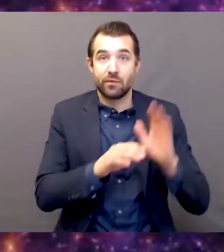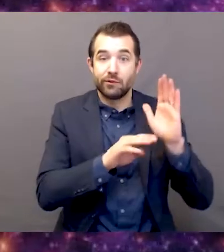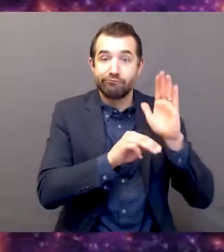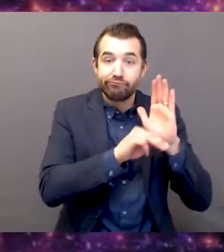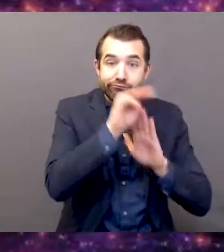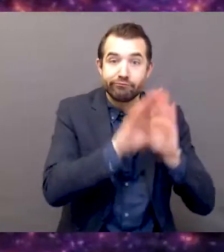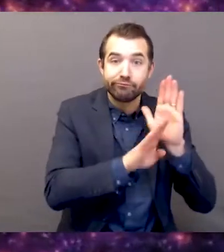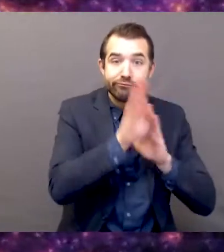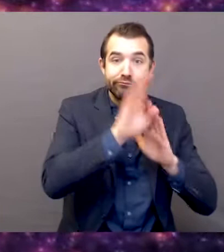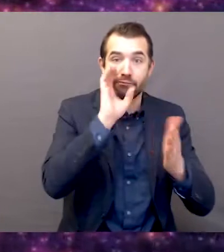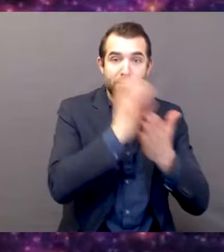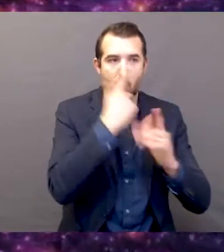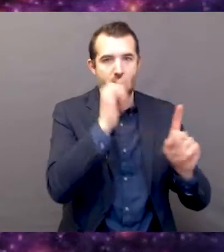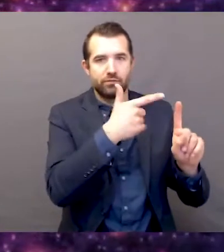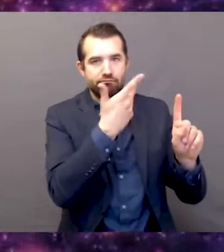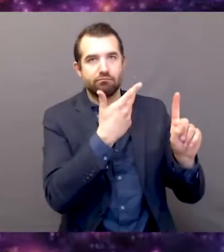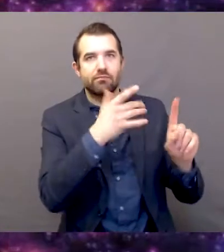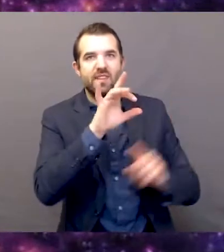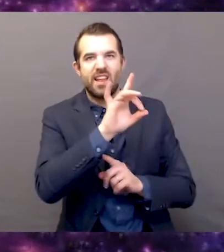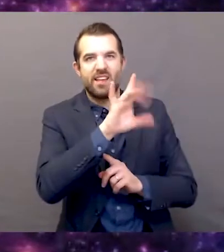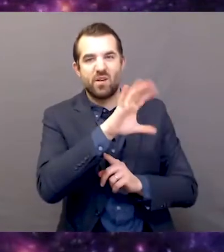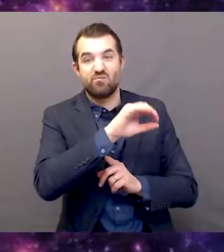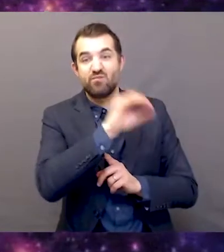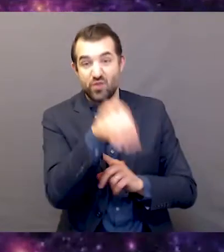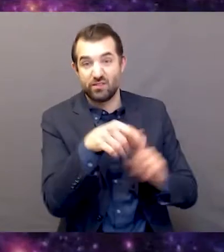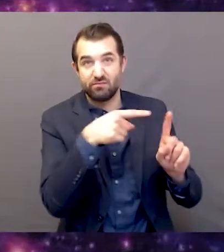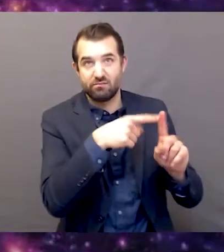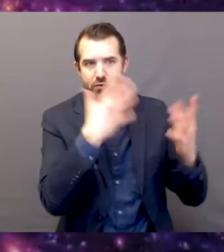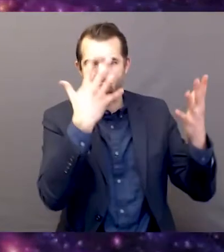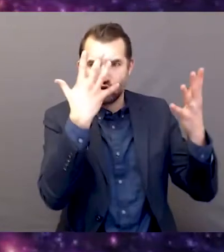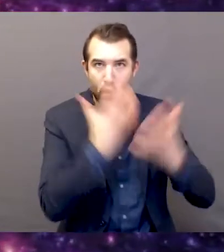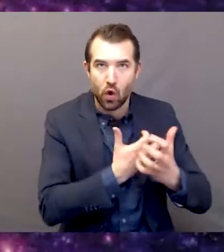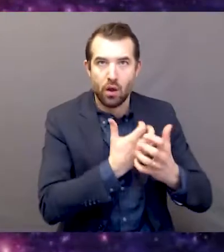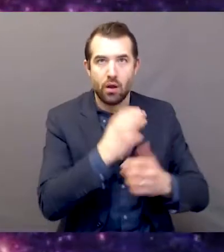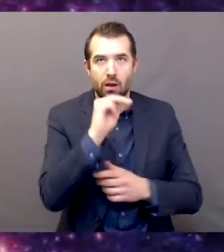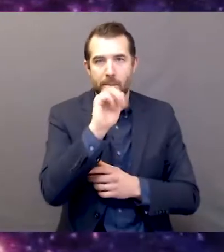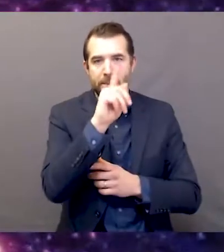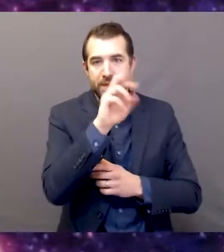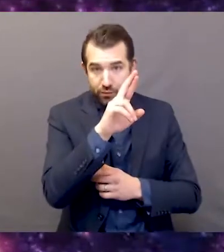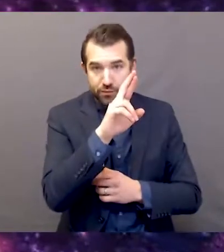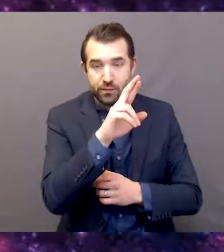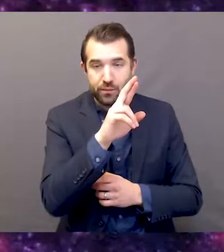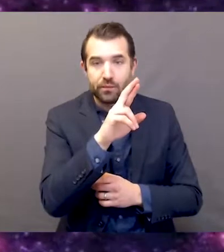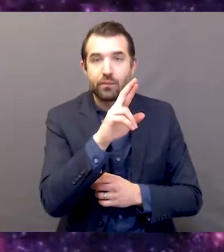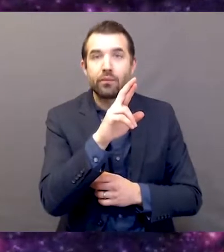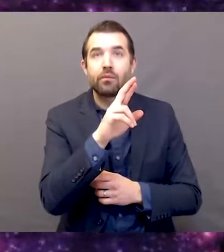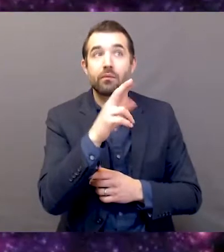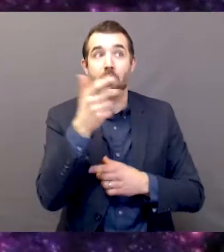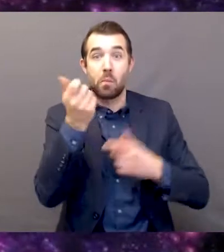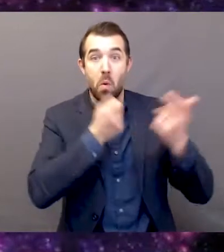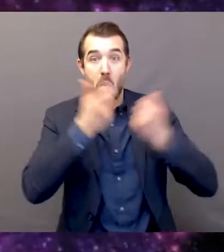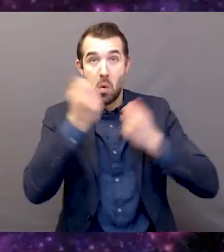it made of? 85% is dark matter that leads to the formation of the gravitational potential in which the galaxies and hot